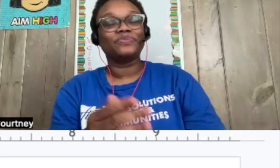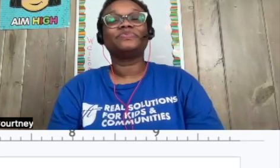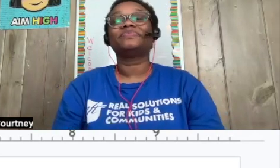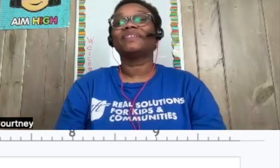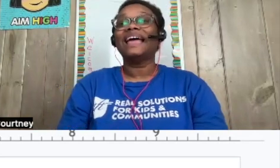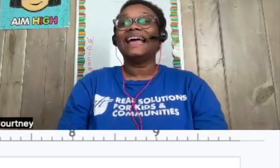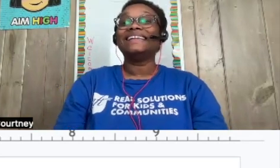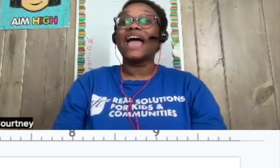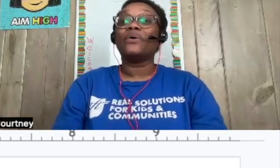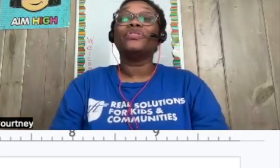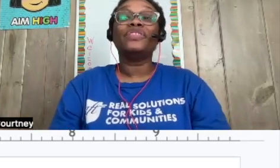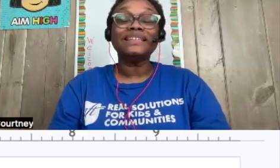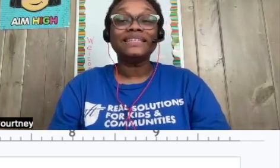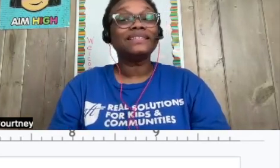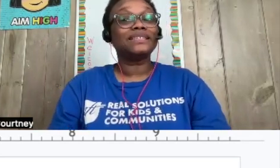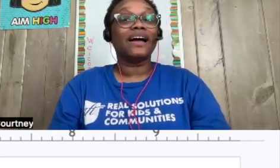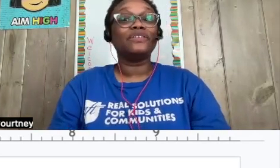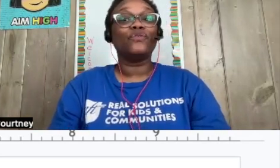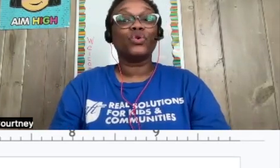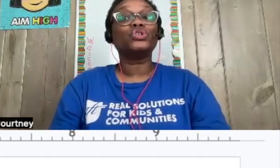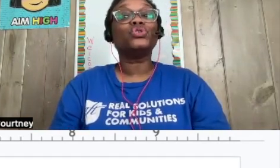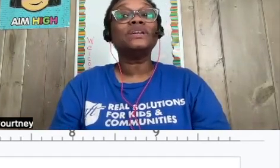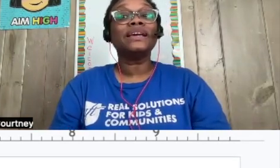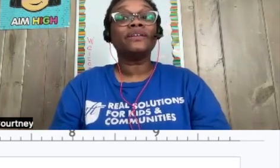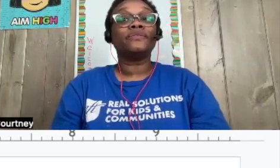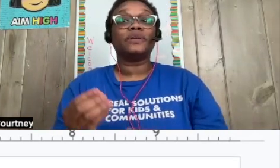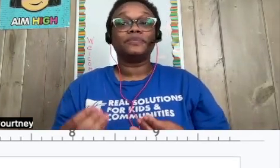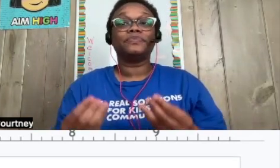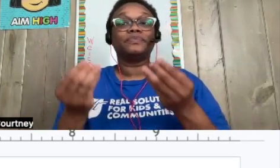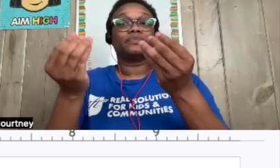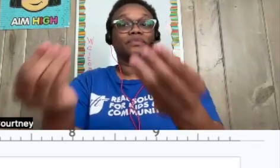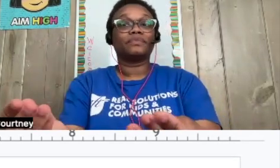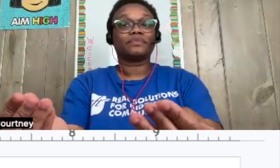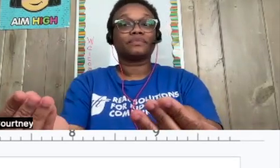you. Now, this is the sign for to give.